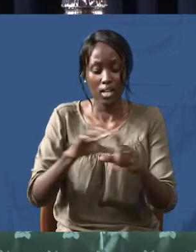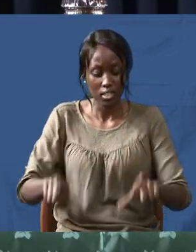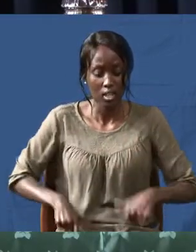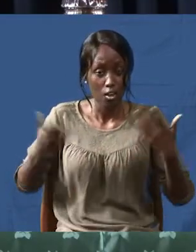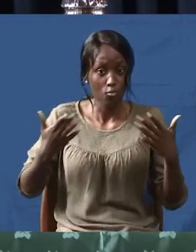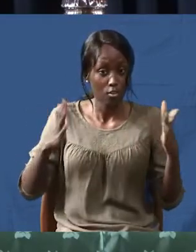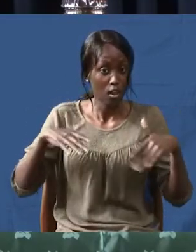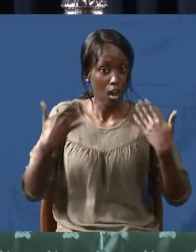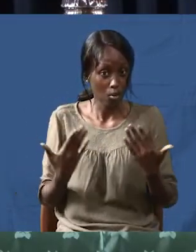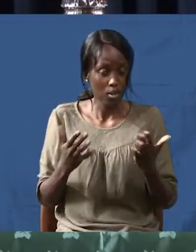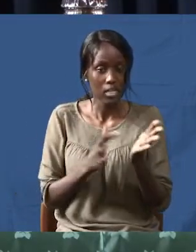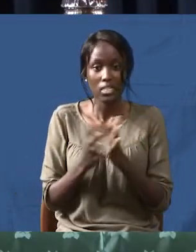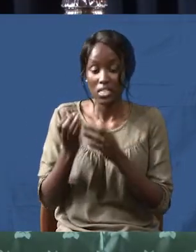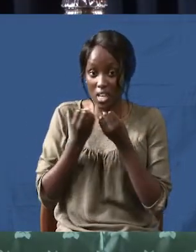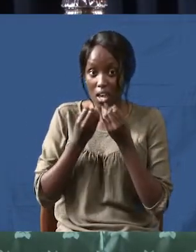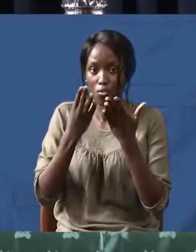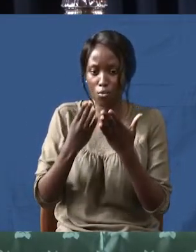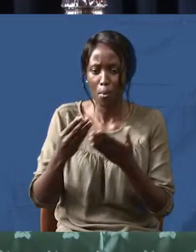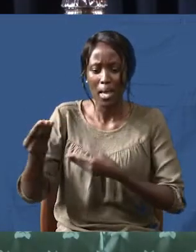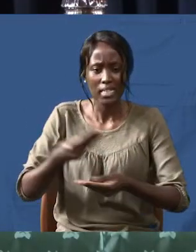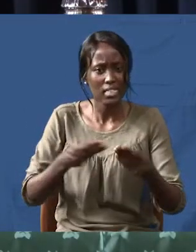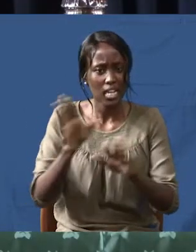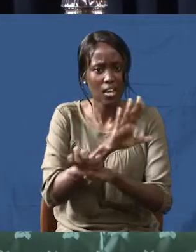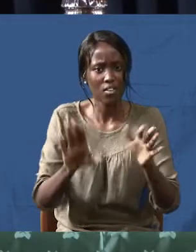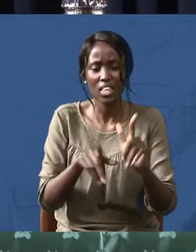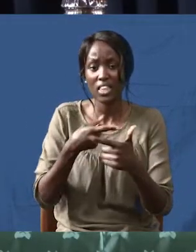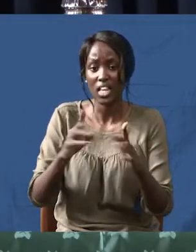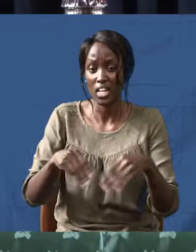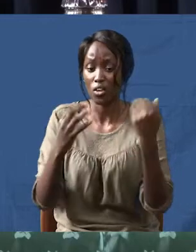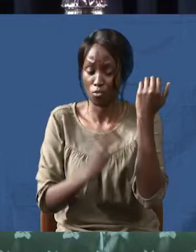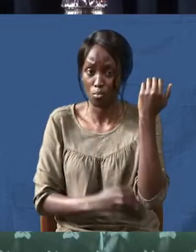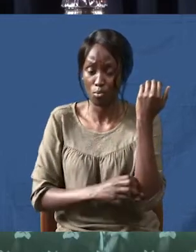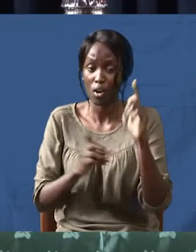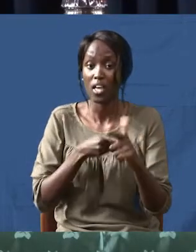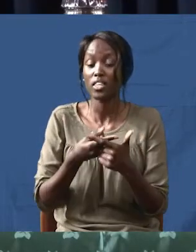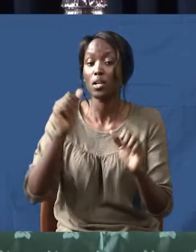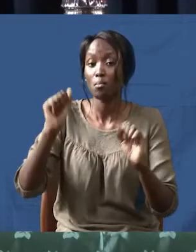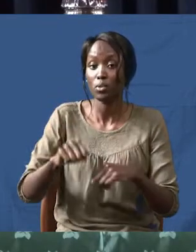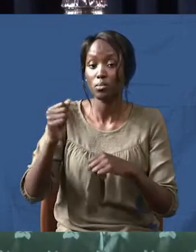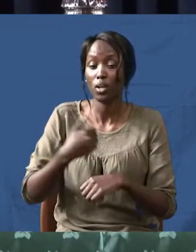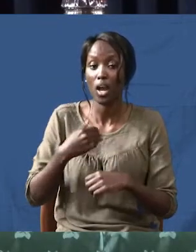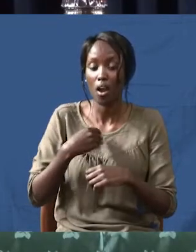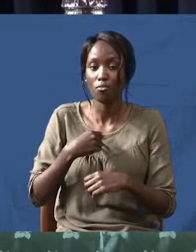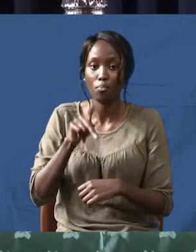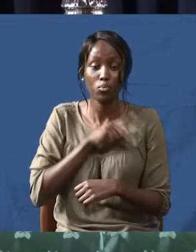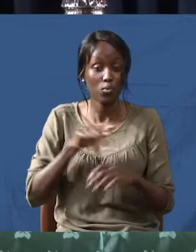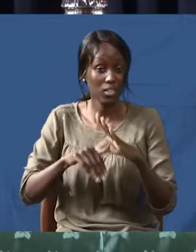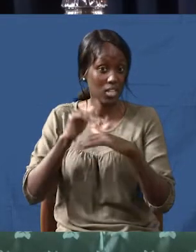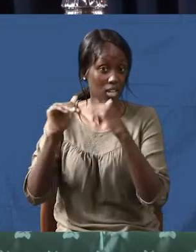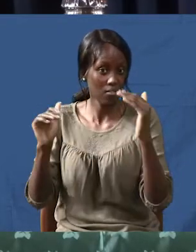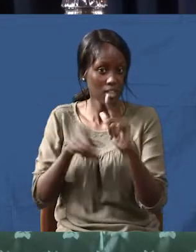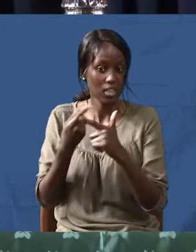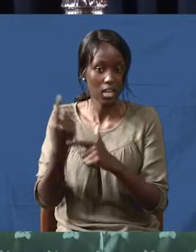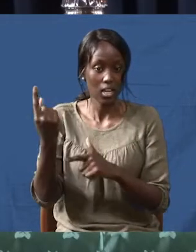your possessions and give it to the poor, and you will have treasure in heaven. Then